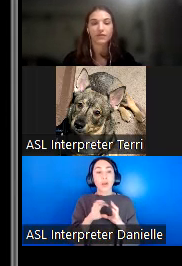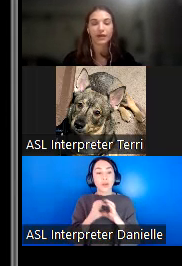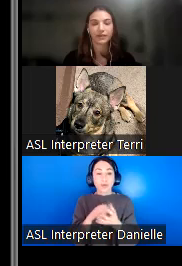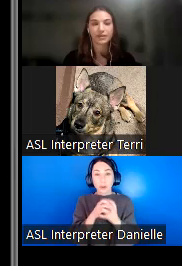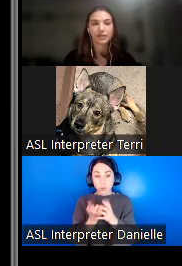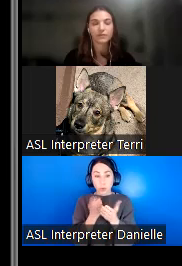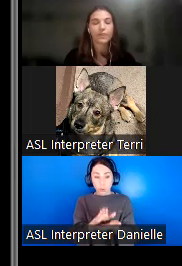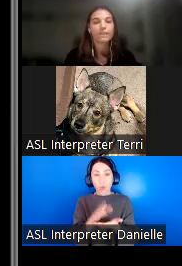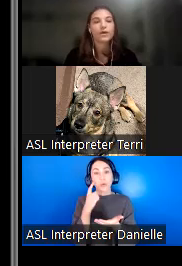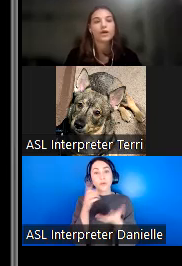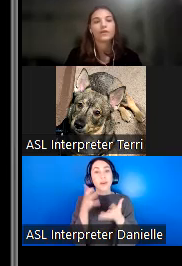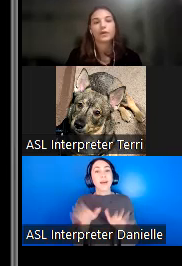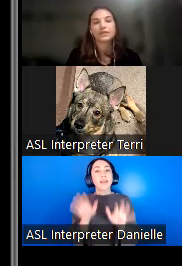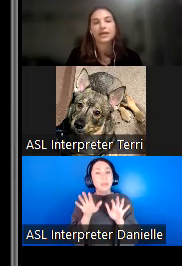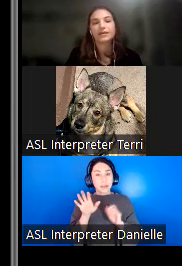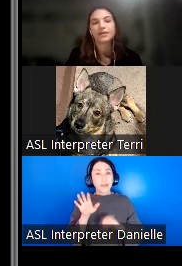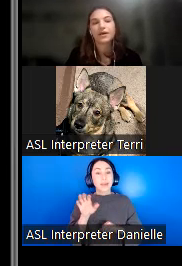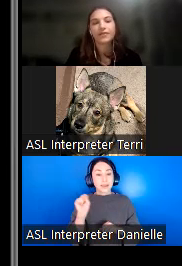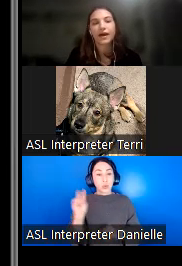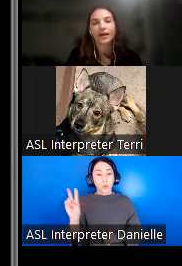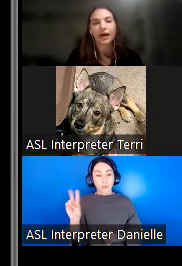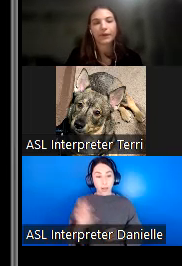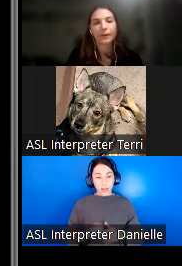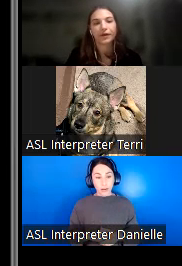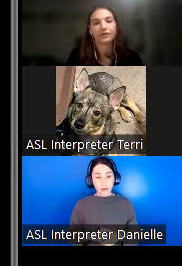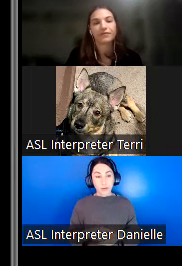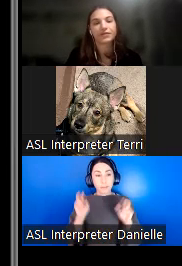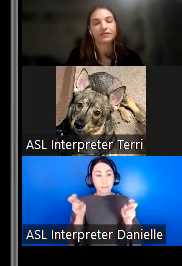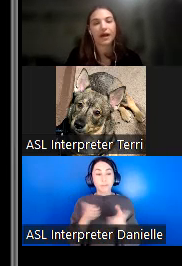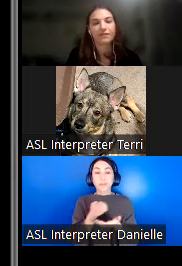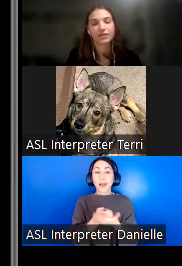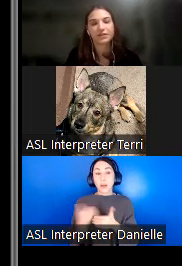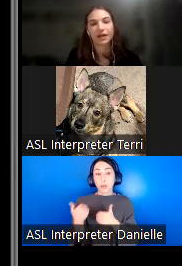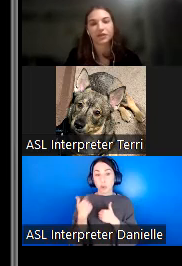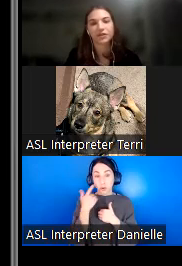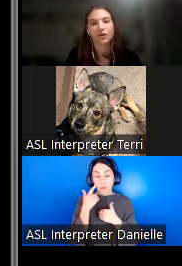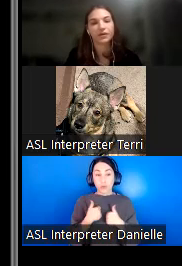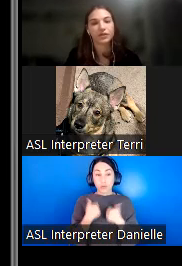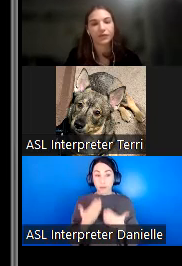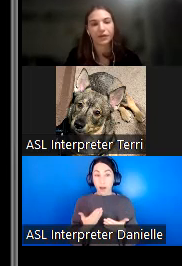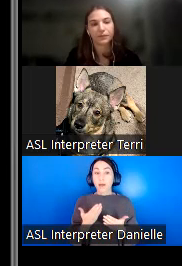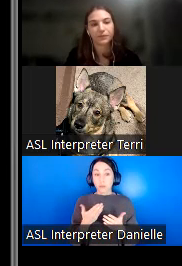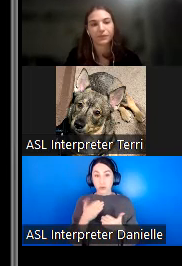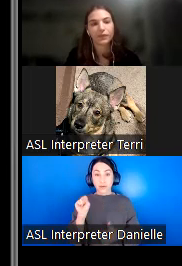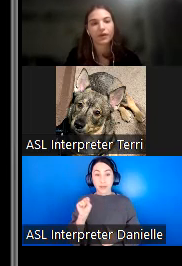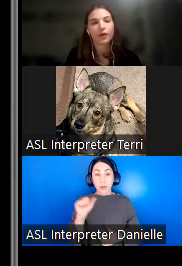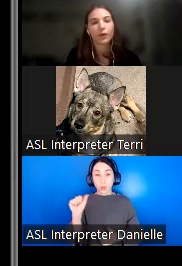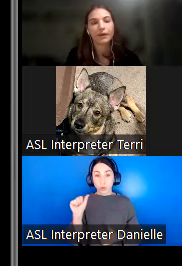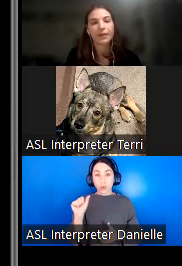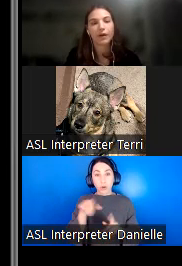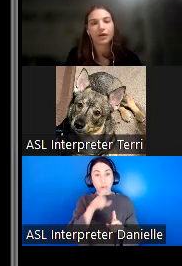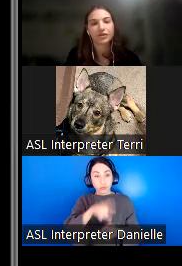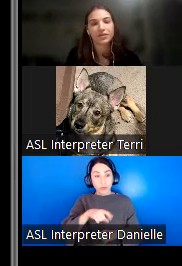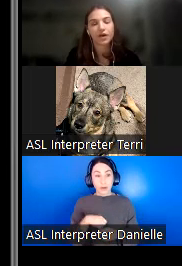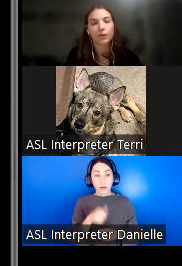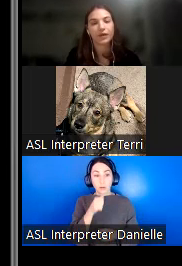ending sexual violence. The quote says, "The economic burden for survivors of sexual assault is real.